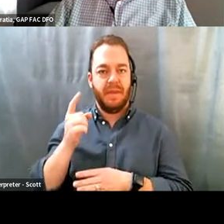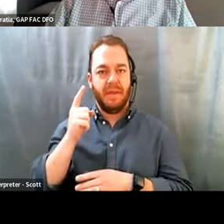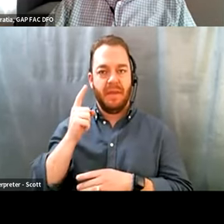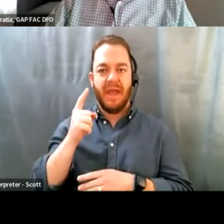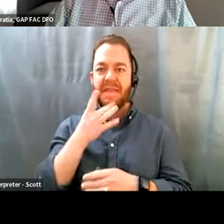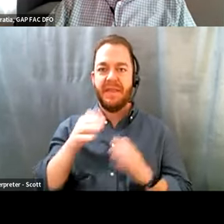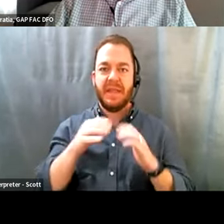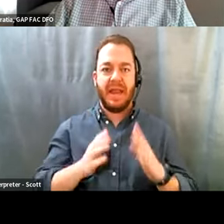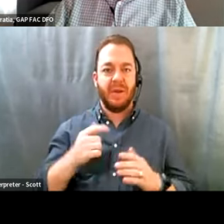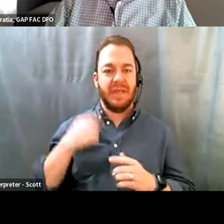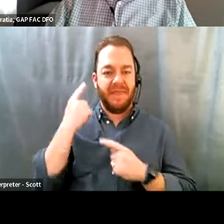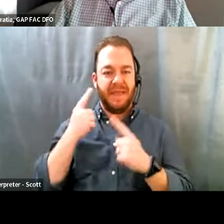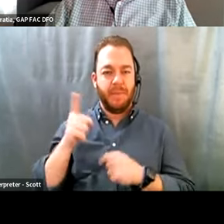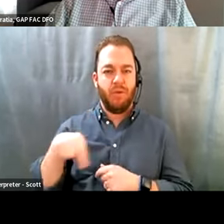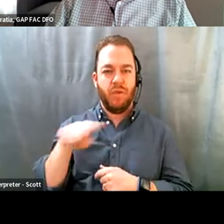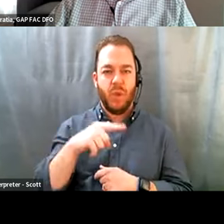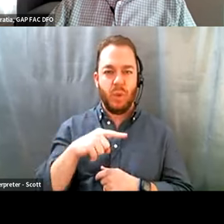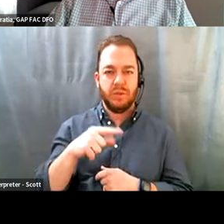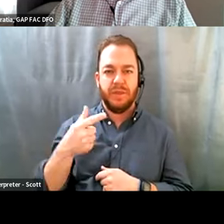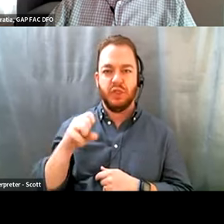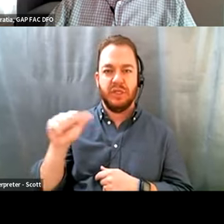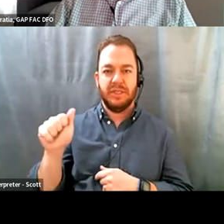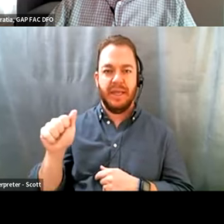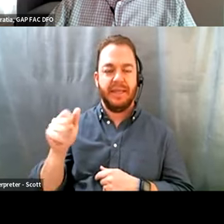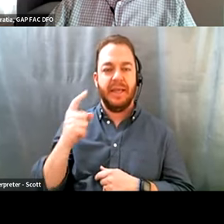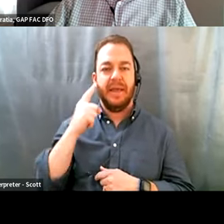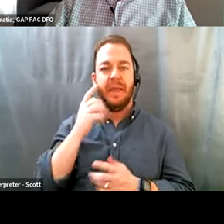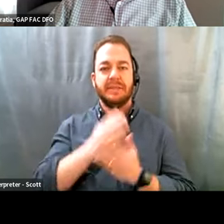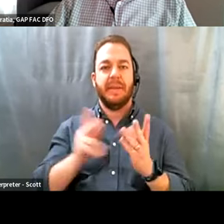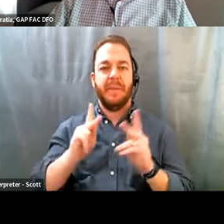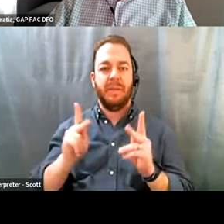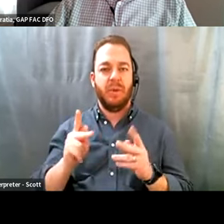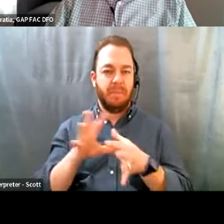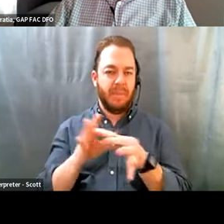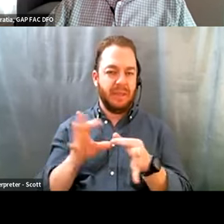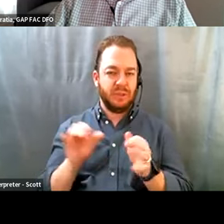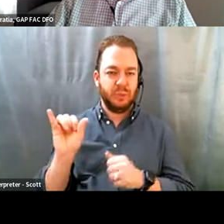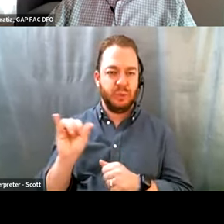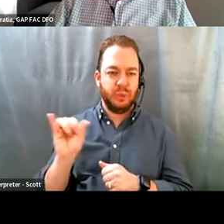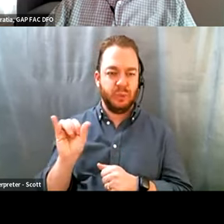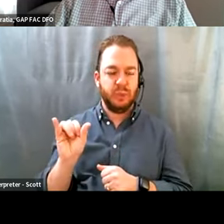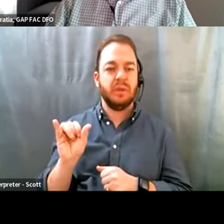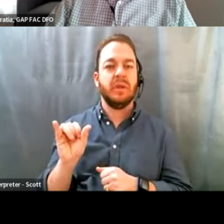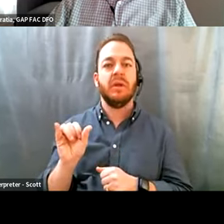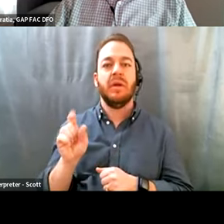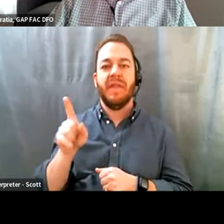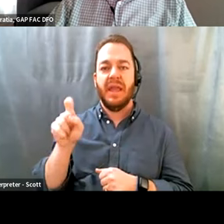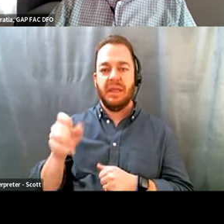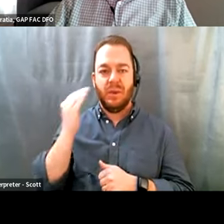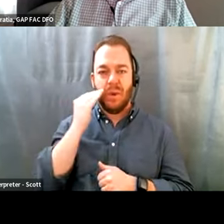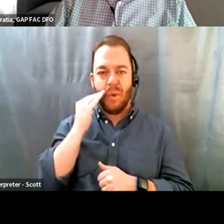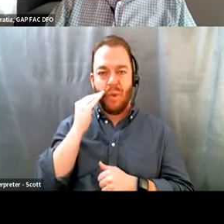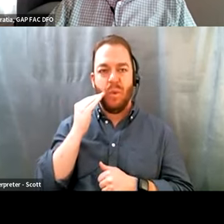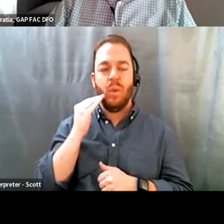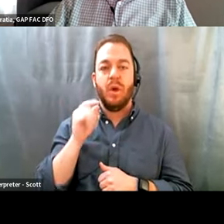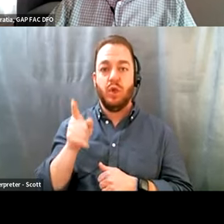think about those and the GSA, and I think that some people alluded to this also, it was like they need to know that